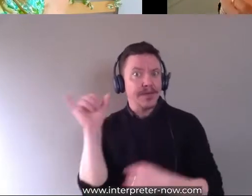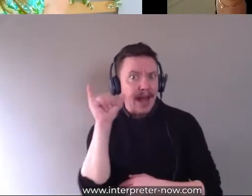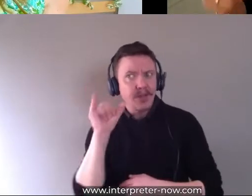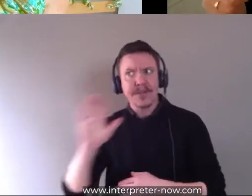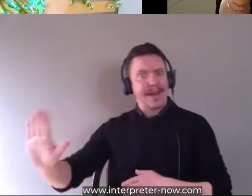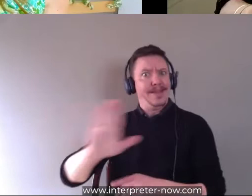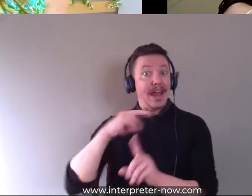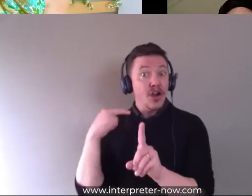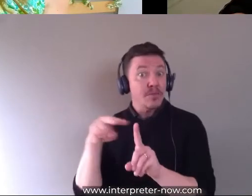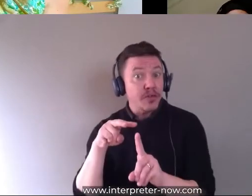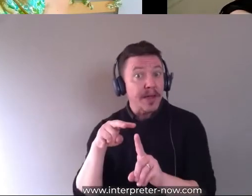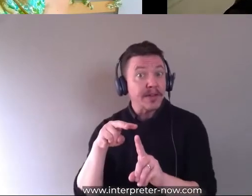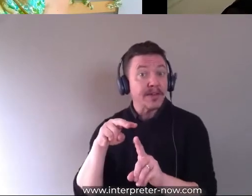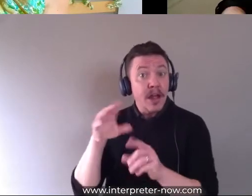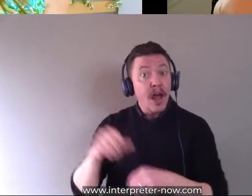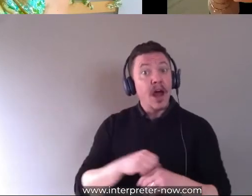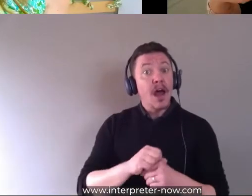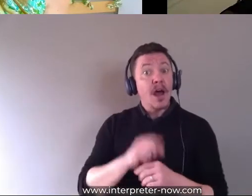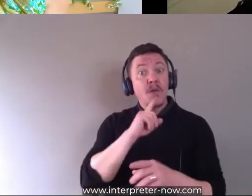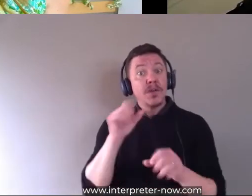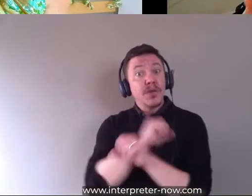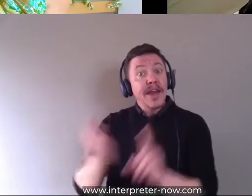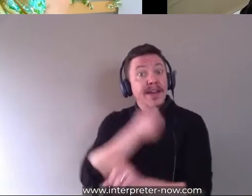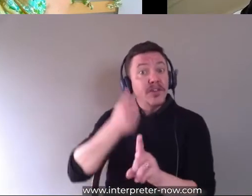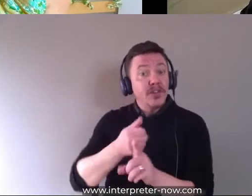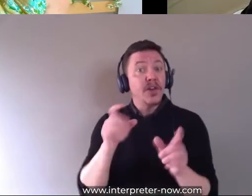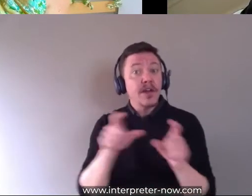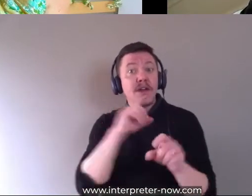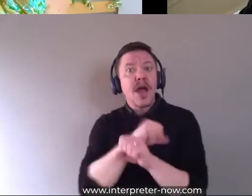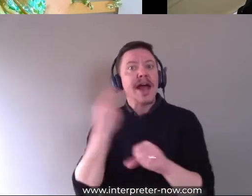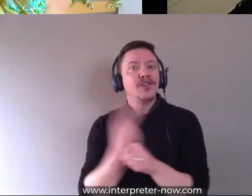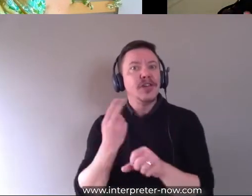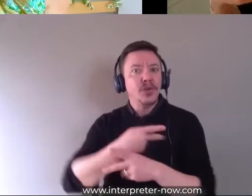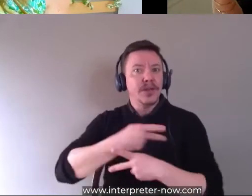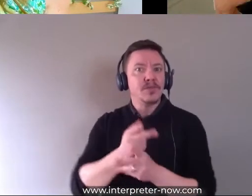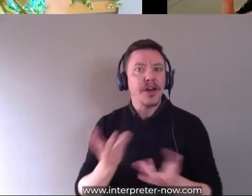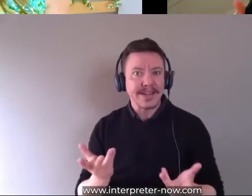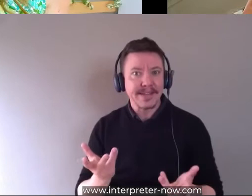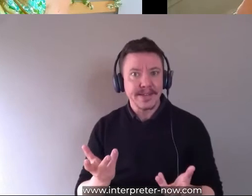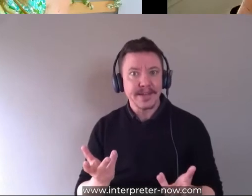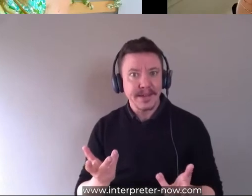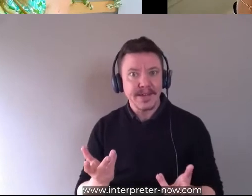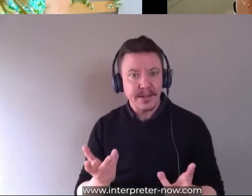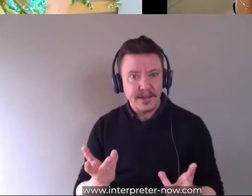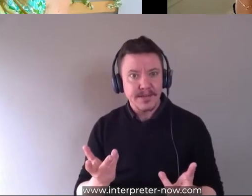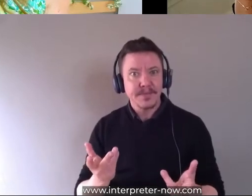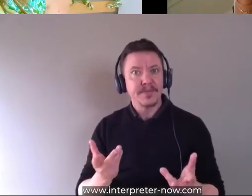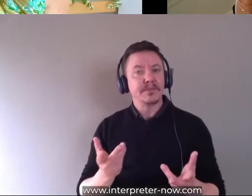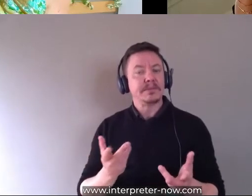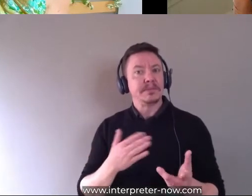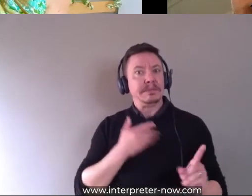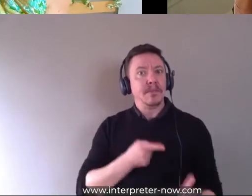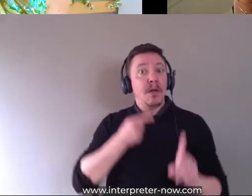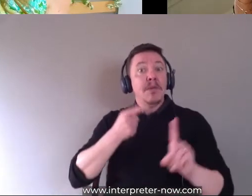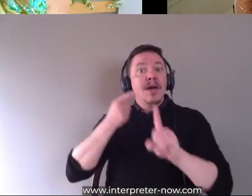perspectives, which will then in turn impact the people who are actually using these products they will be, again, this is my hope, my